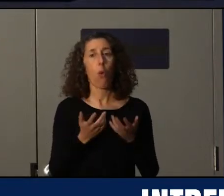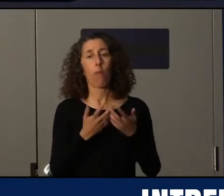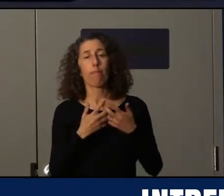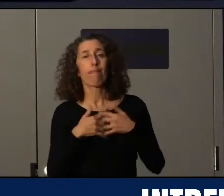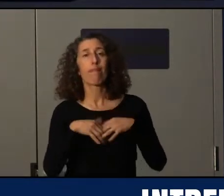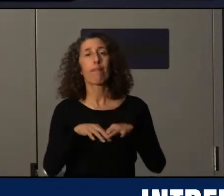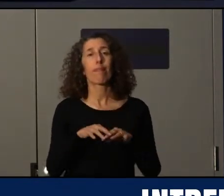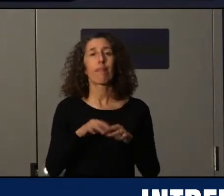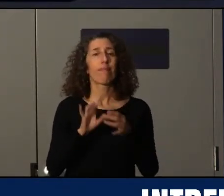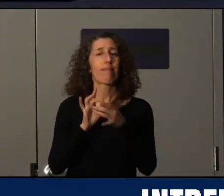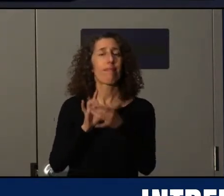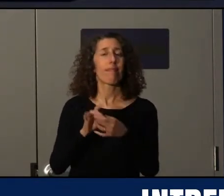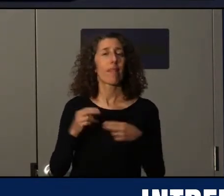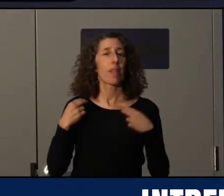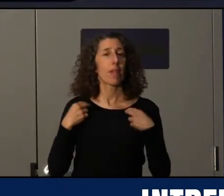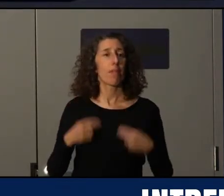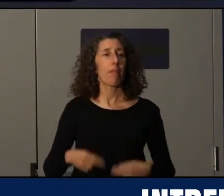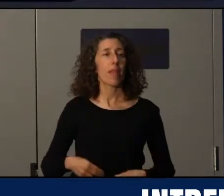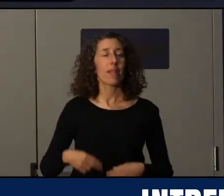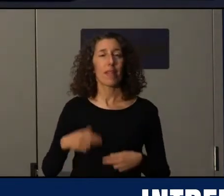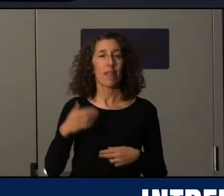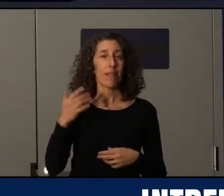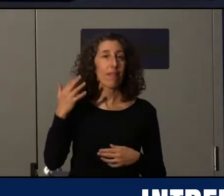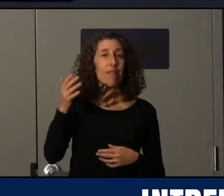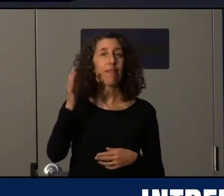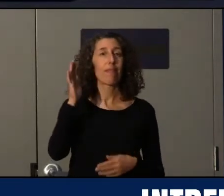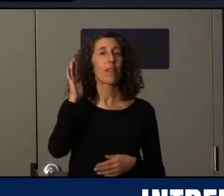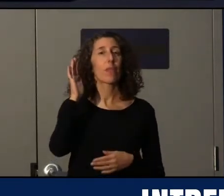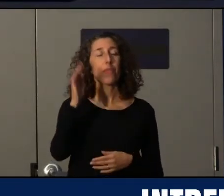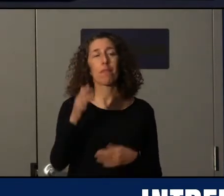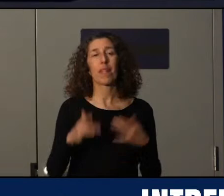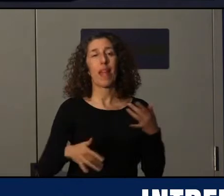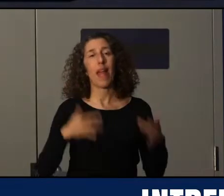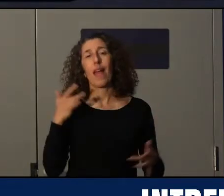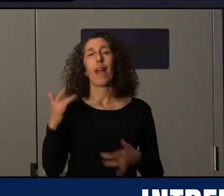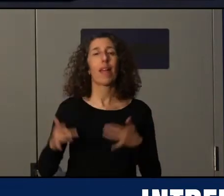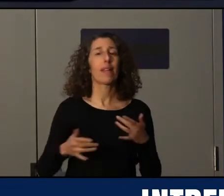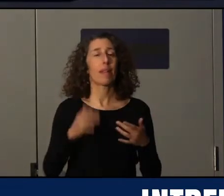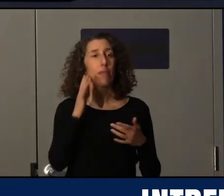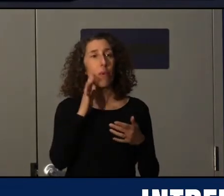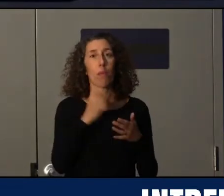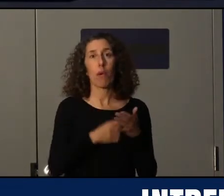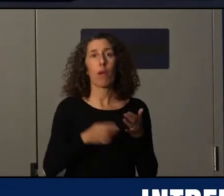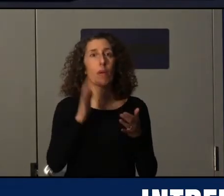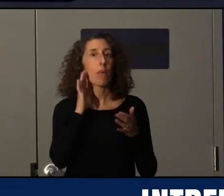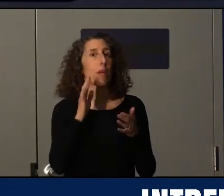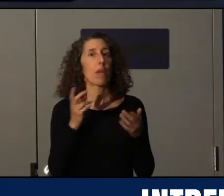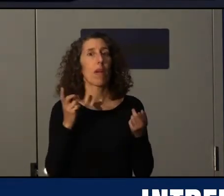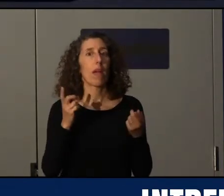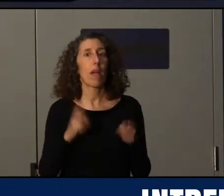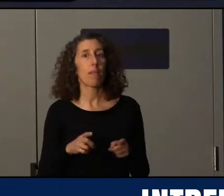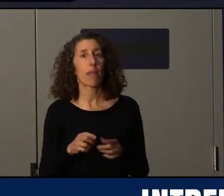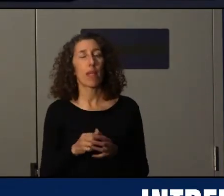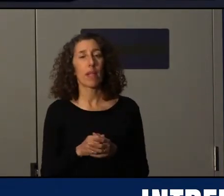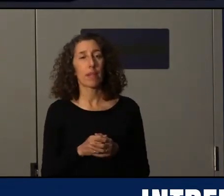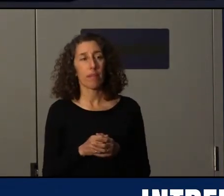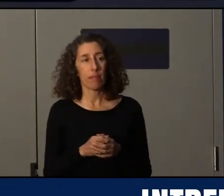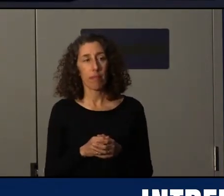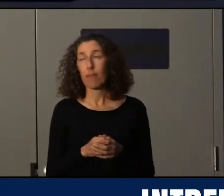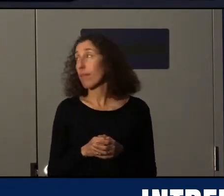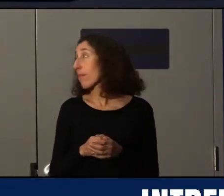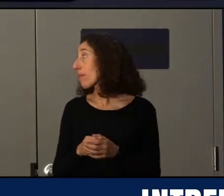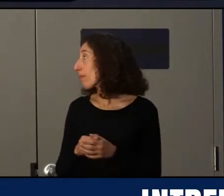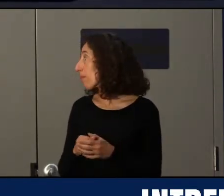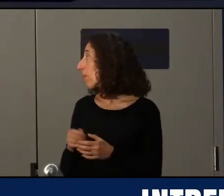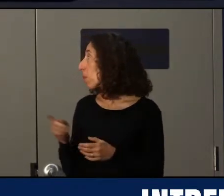this new frontier. And so I'm excited. I'm excited about what's going to happen. There's a picture that's going to come up in a minute here, I